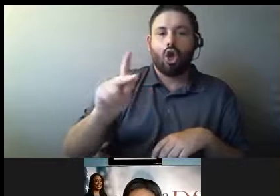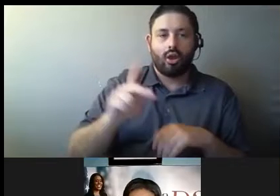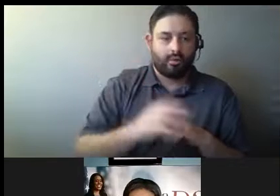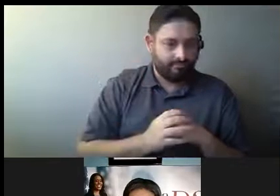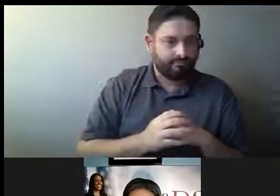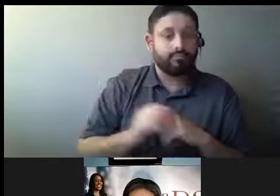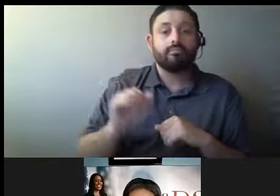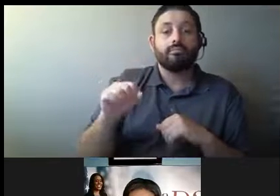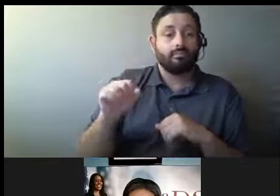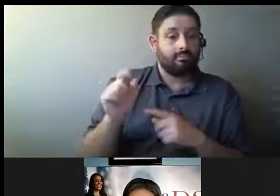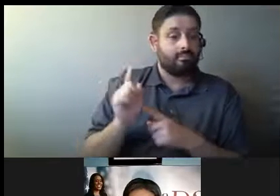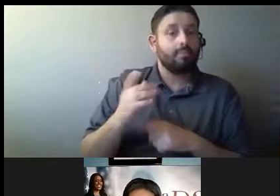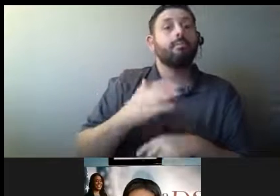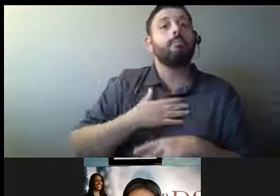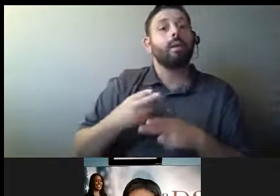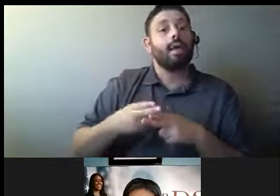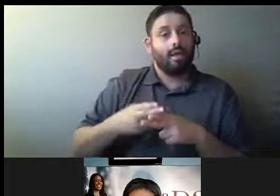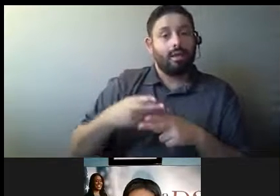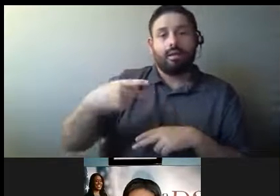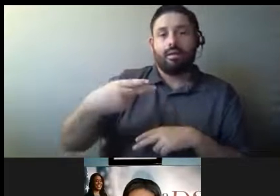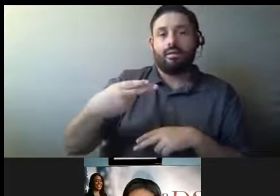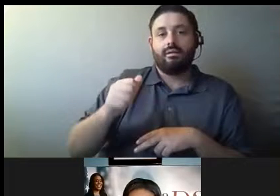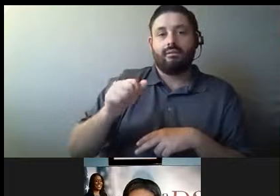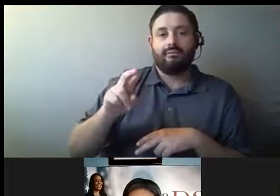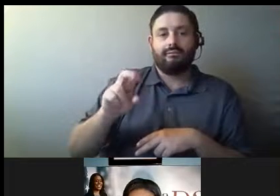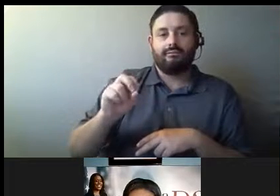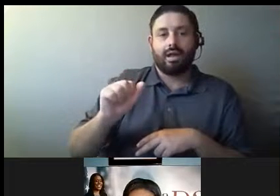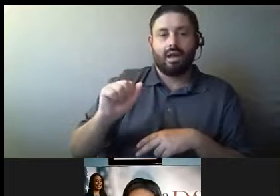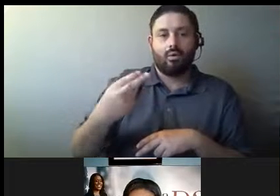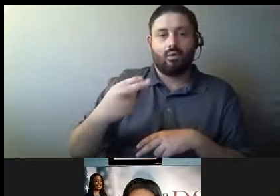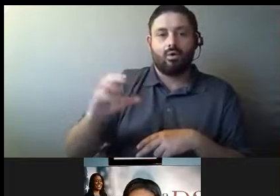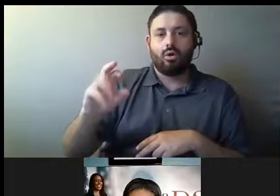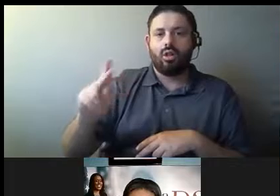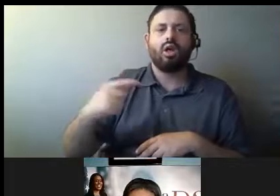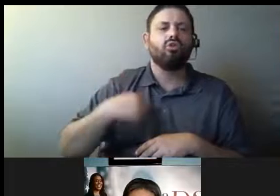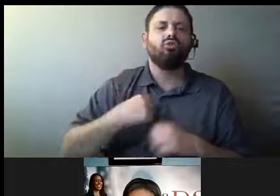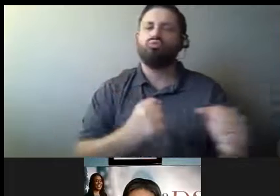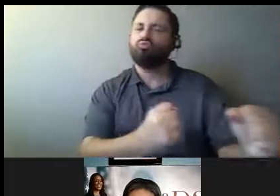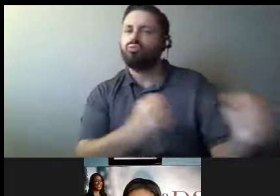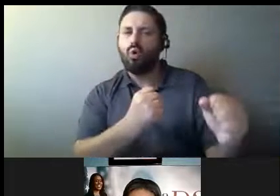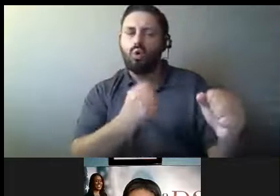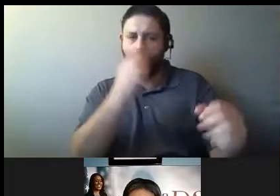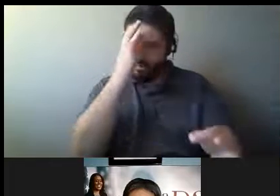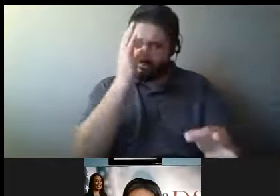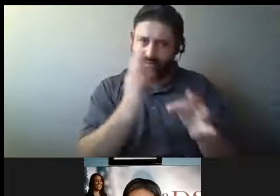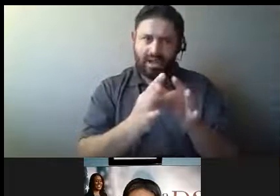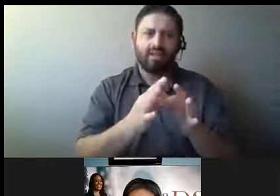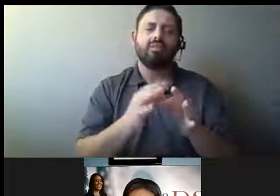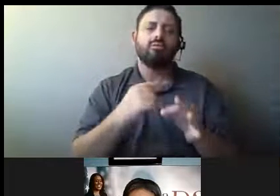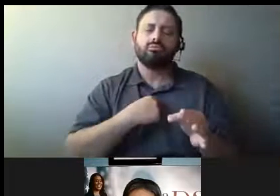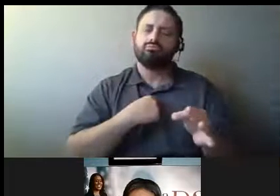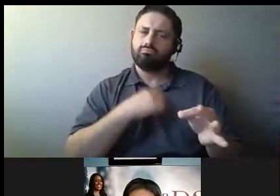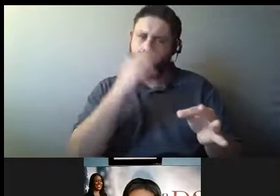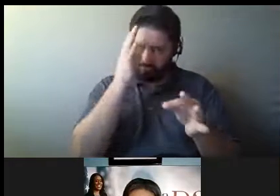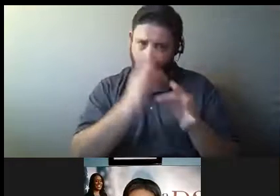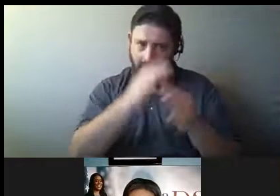Yes. Okay. My name is Pharaoh Clark. I'm a man of strong faith. I'm a devoted husband. Can you